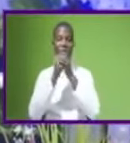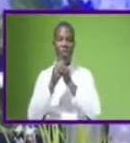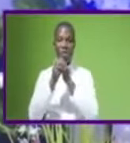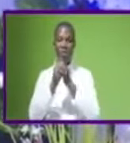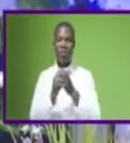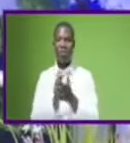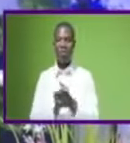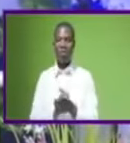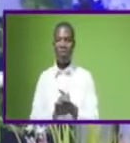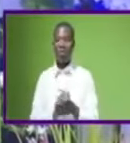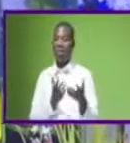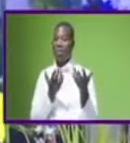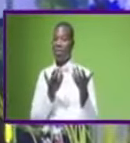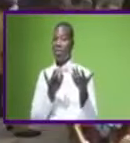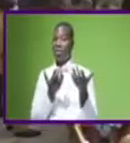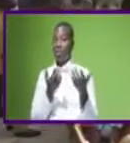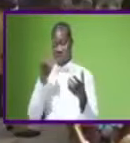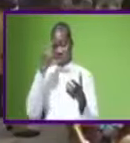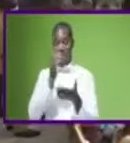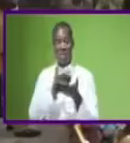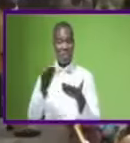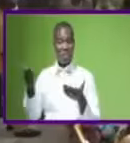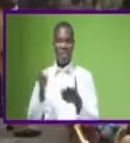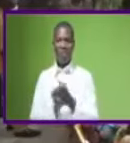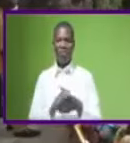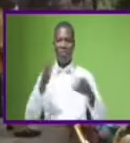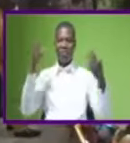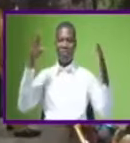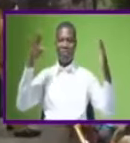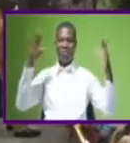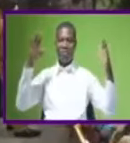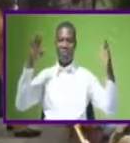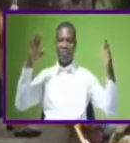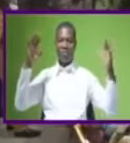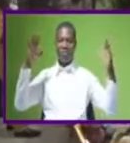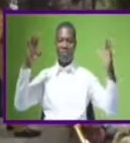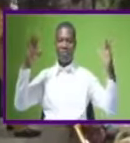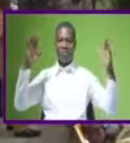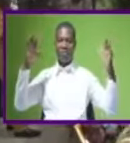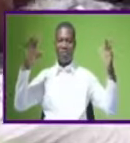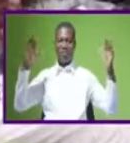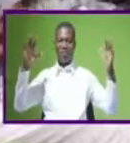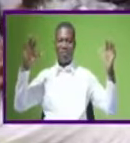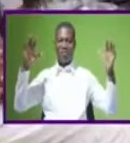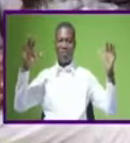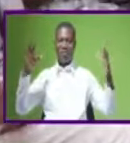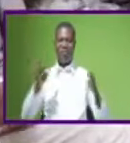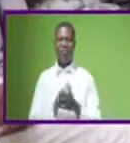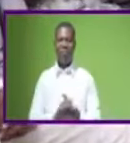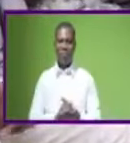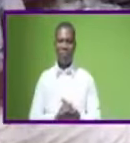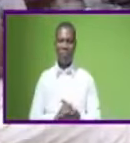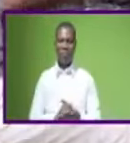En shebri bi ene. Hallelujah. Yes Lord. Nyaneme. Nyaneme.